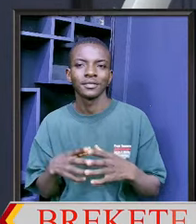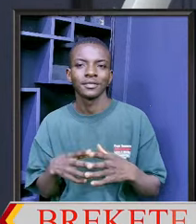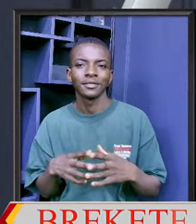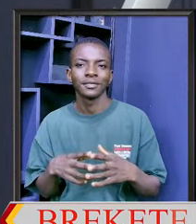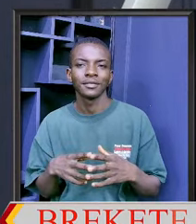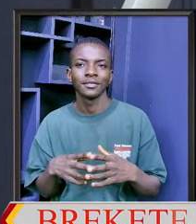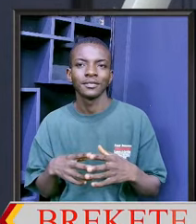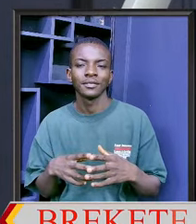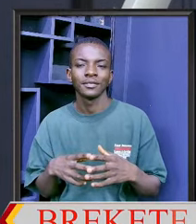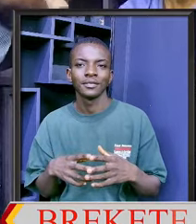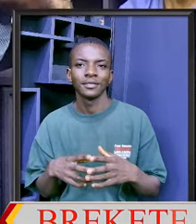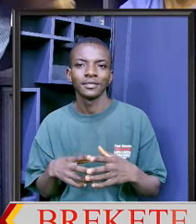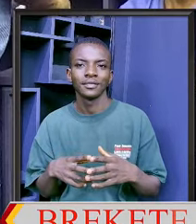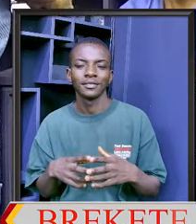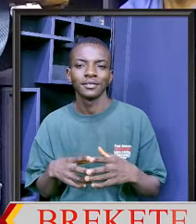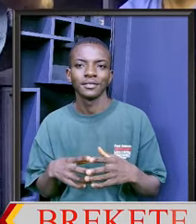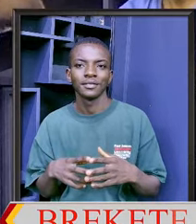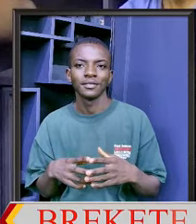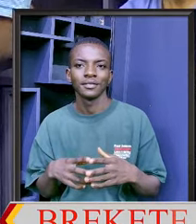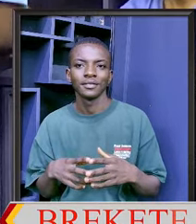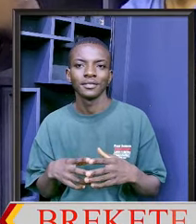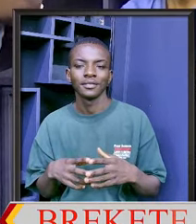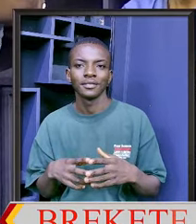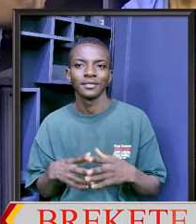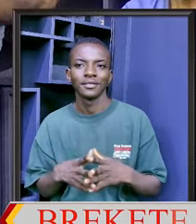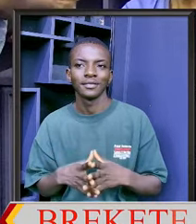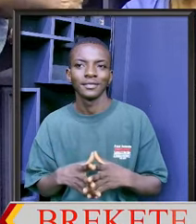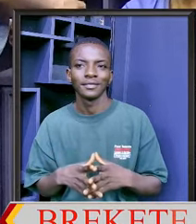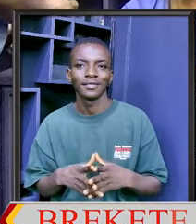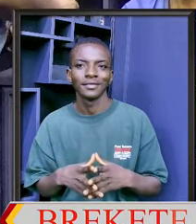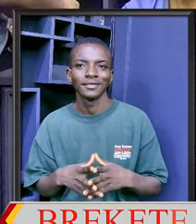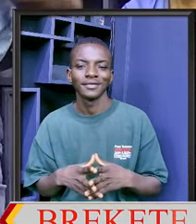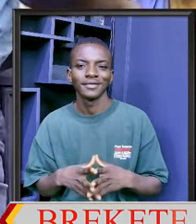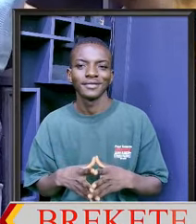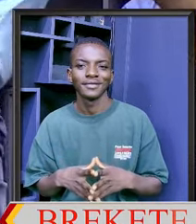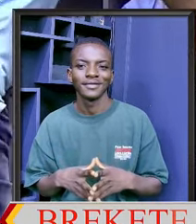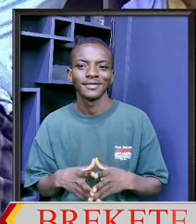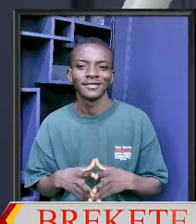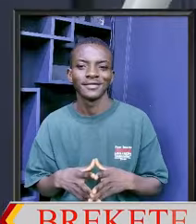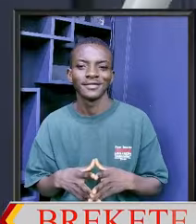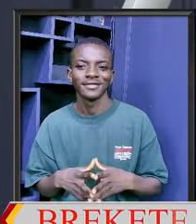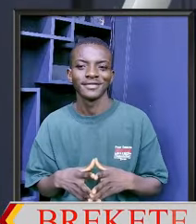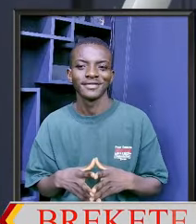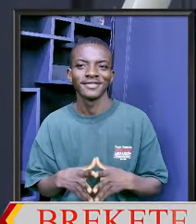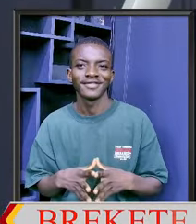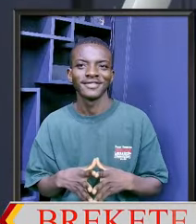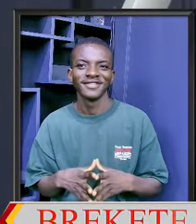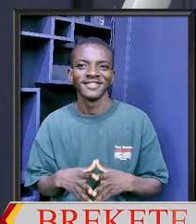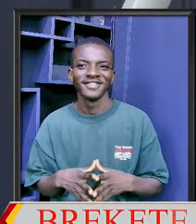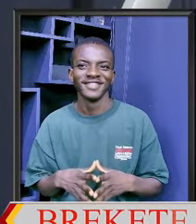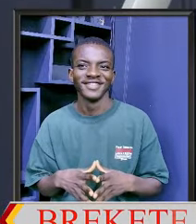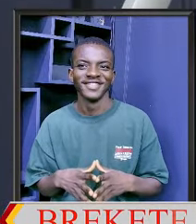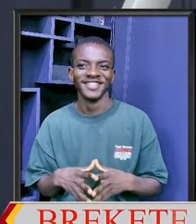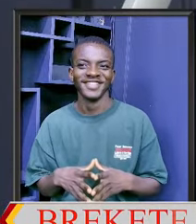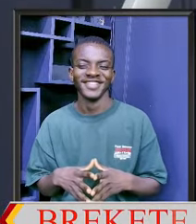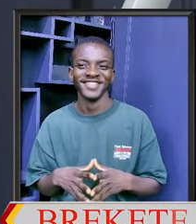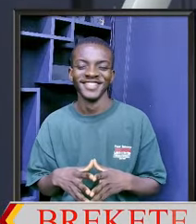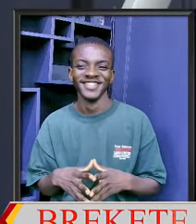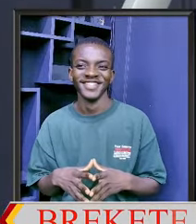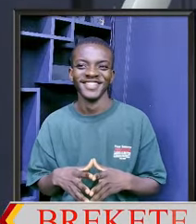announce they go towards the door. All right, let me bring the card again. Oh, yeah. Hey, Elder.